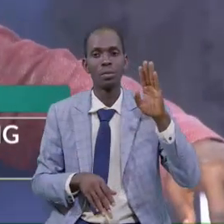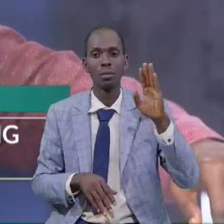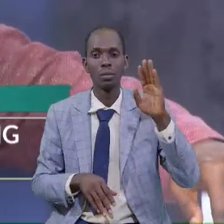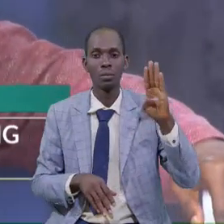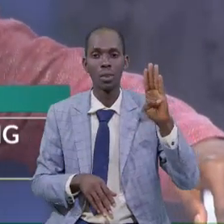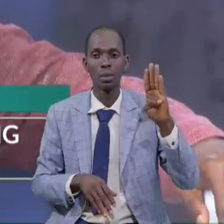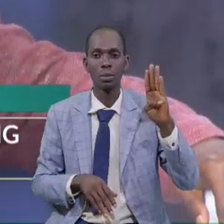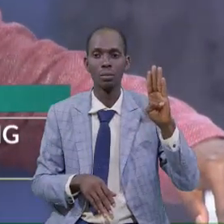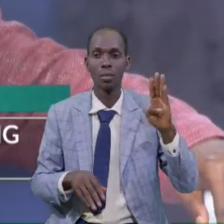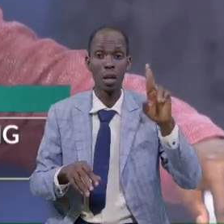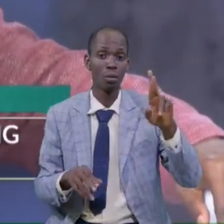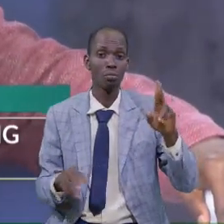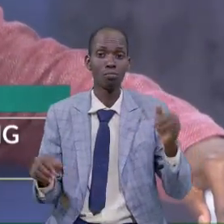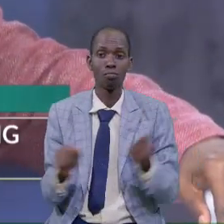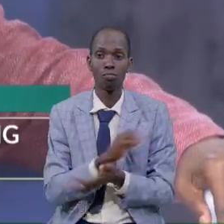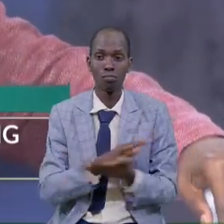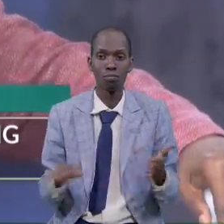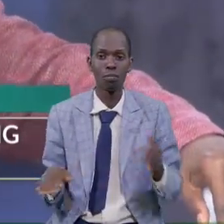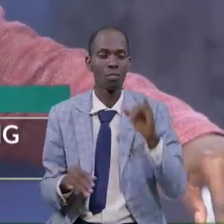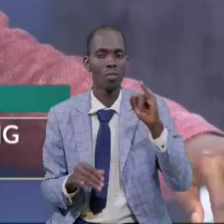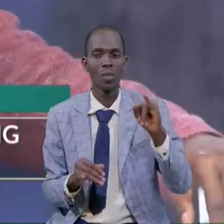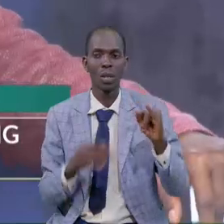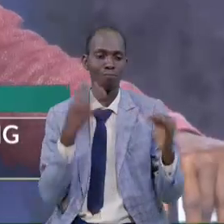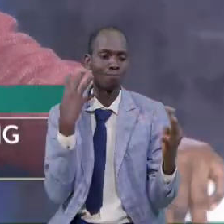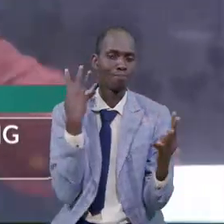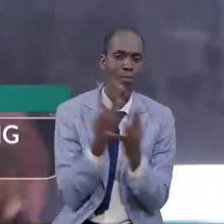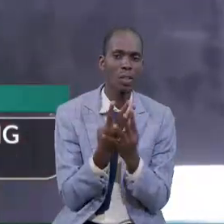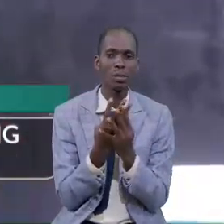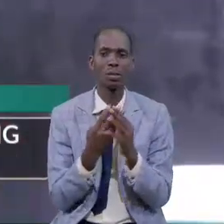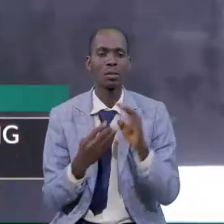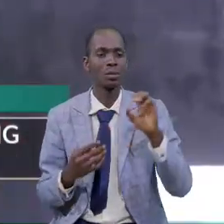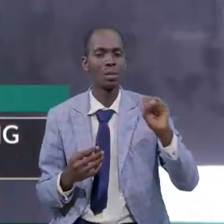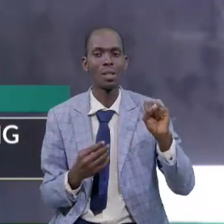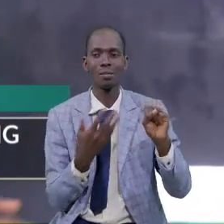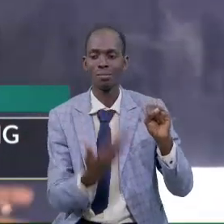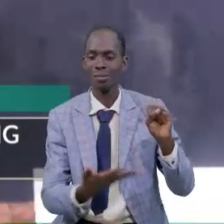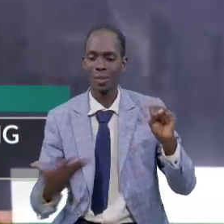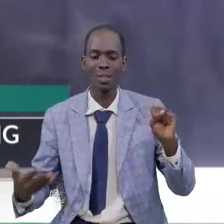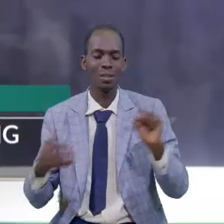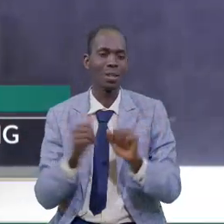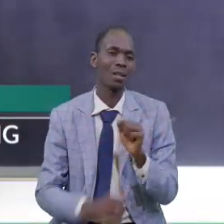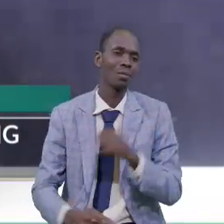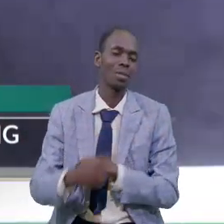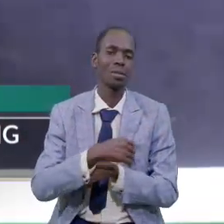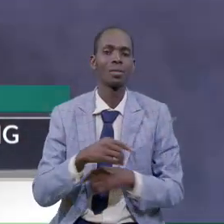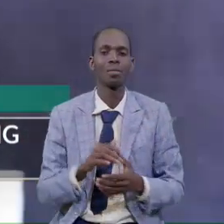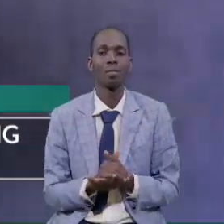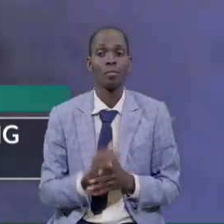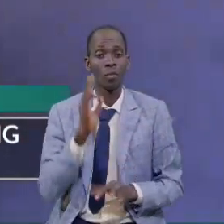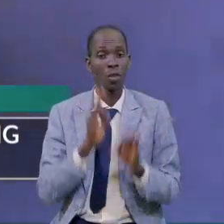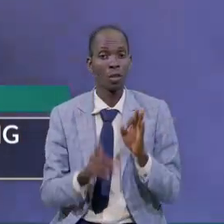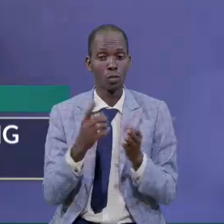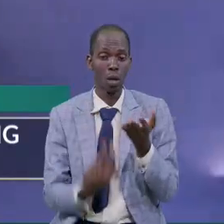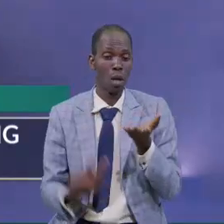imprisoning substance every day. Every day. If you arise, you know we arise